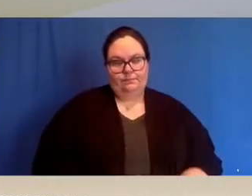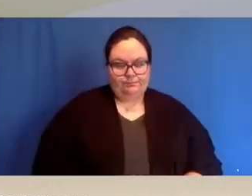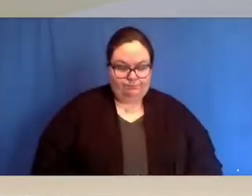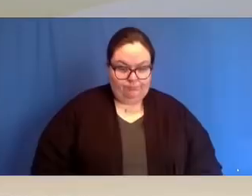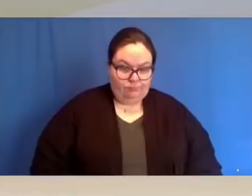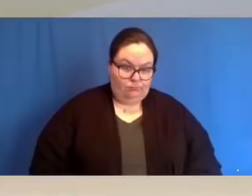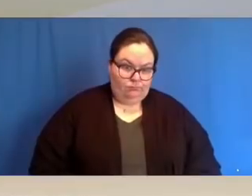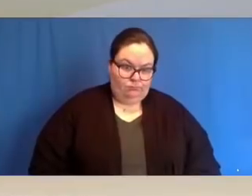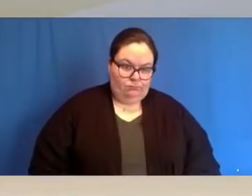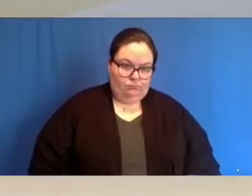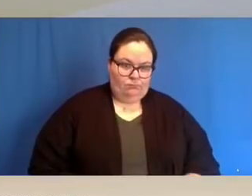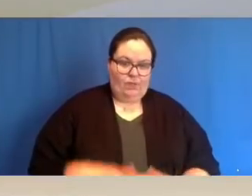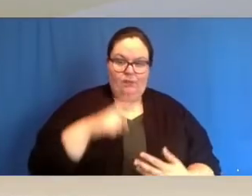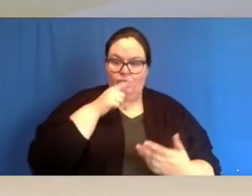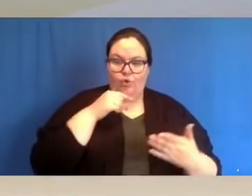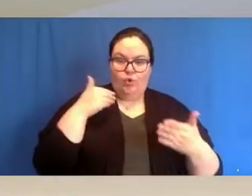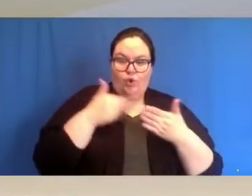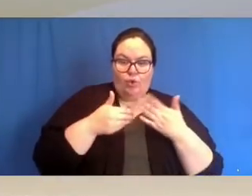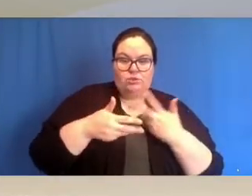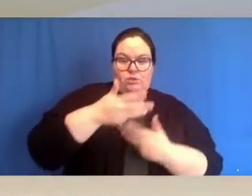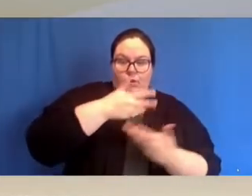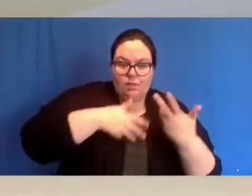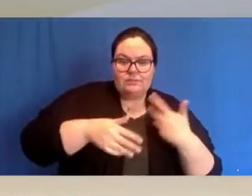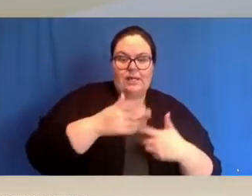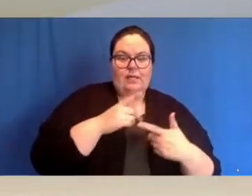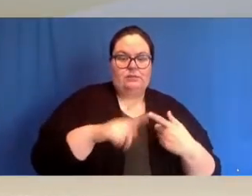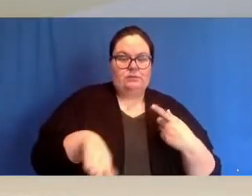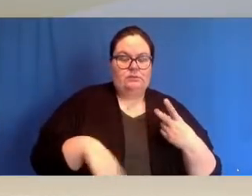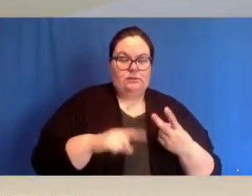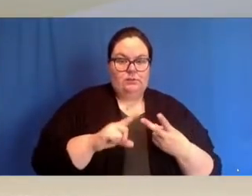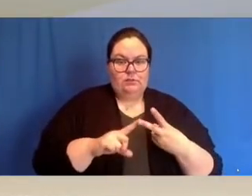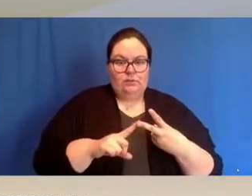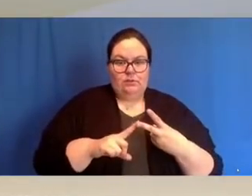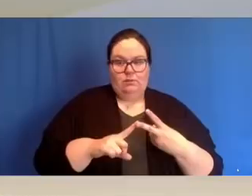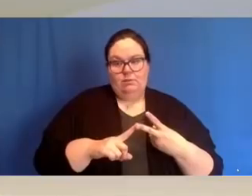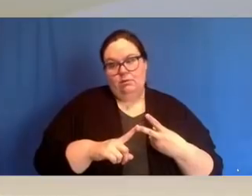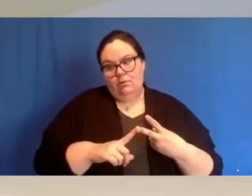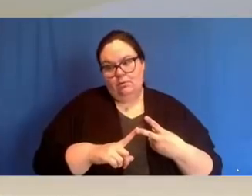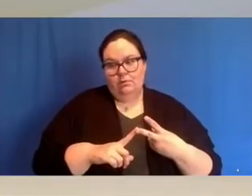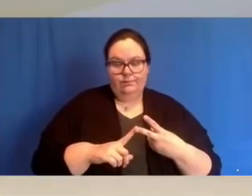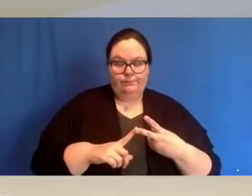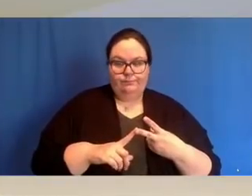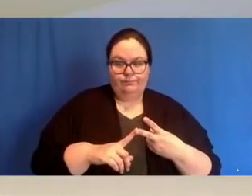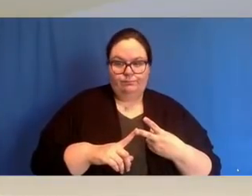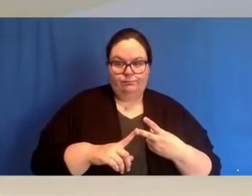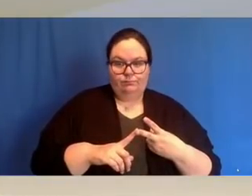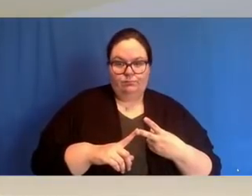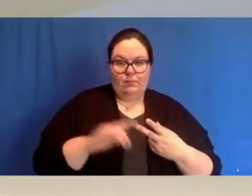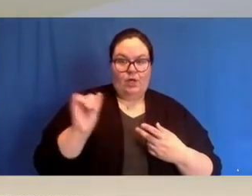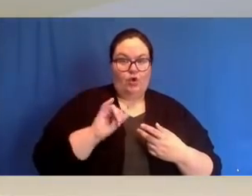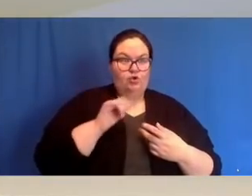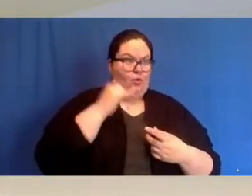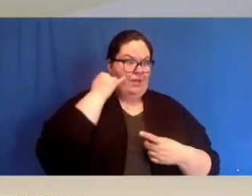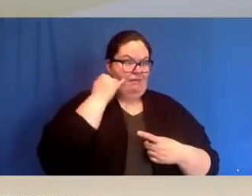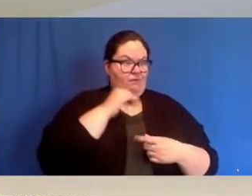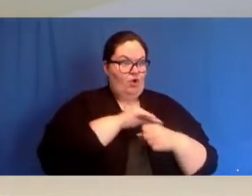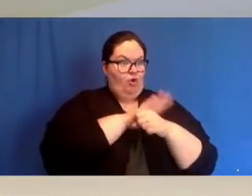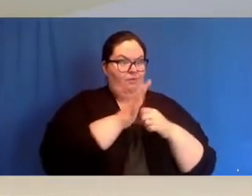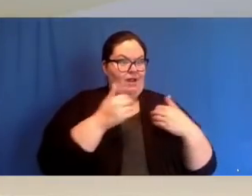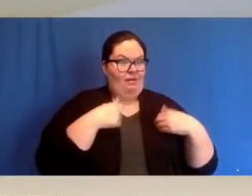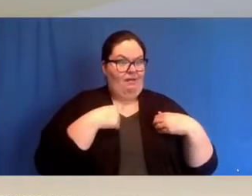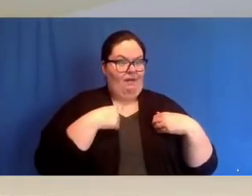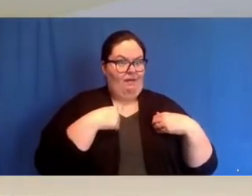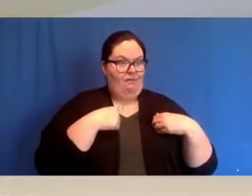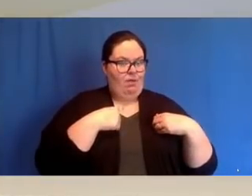of close contacts, and in one case and also cases?